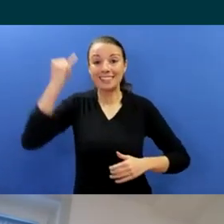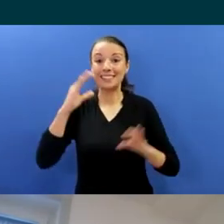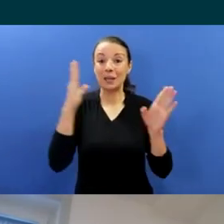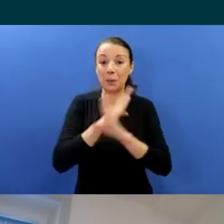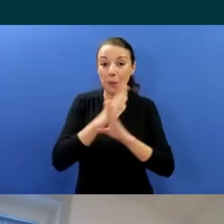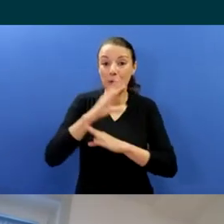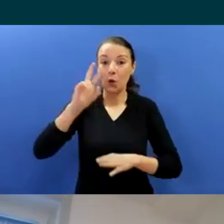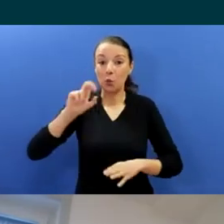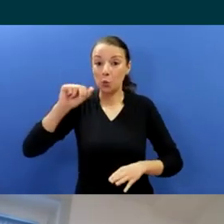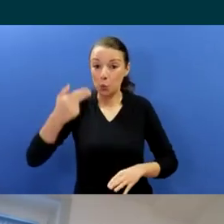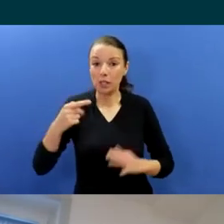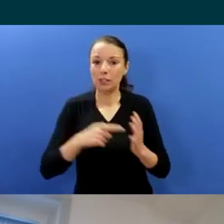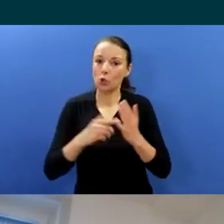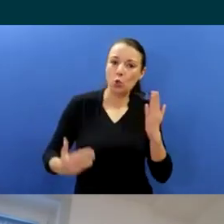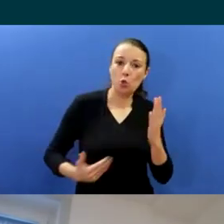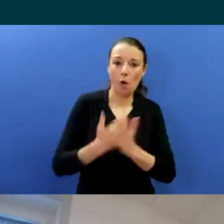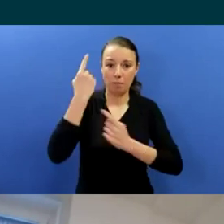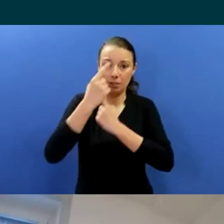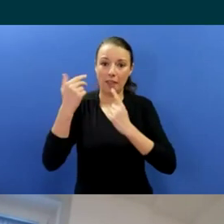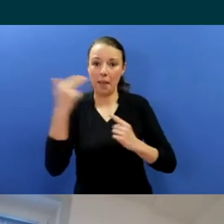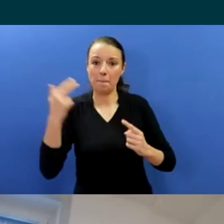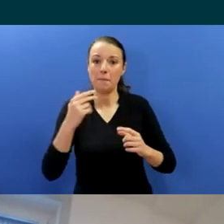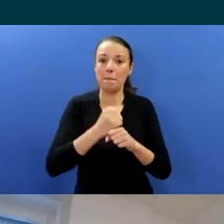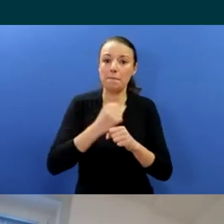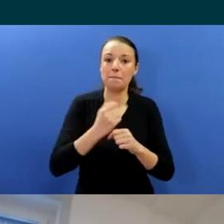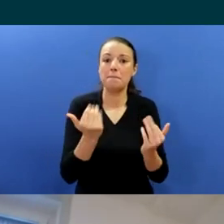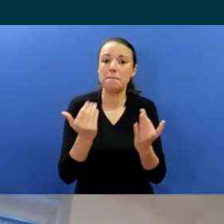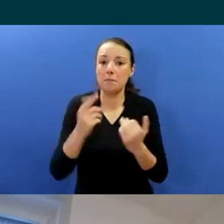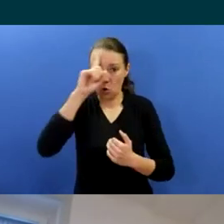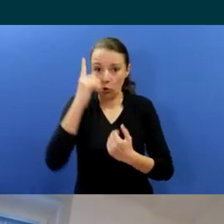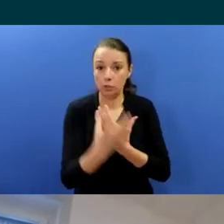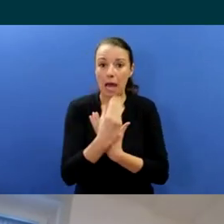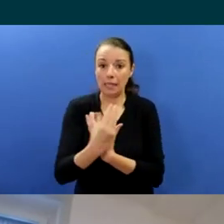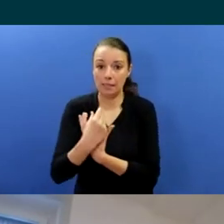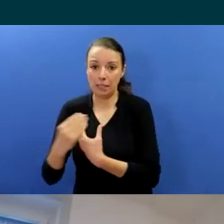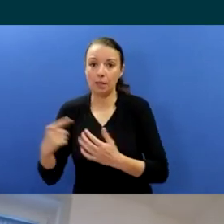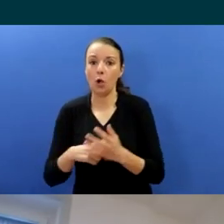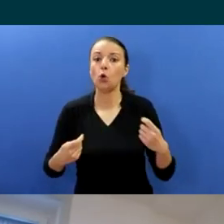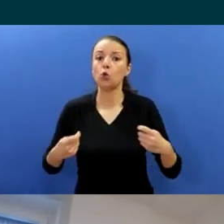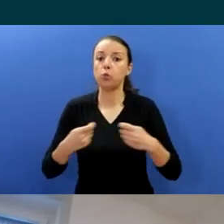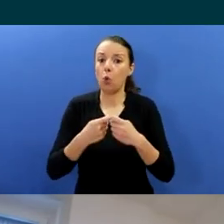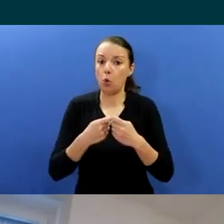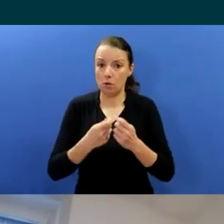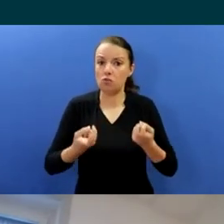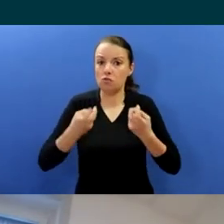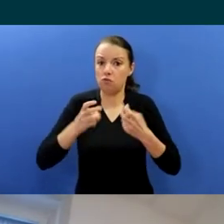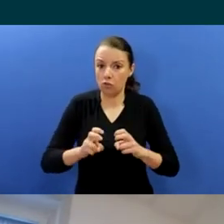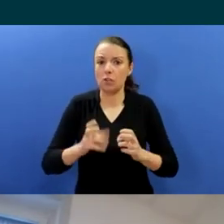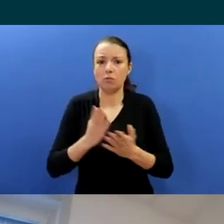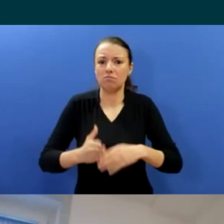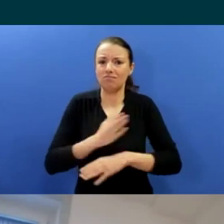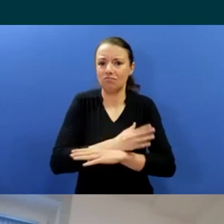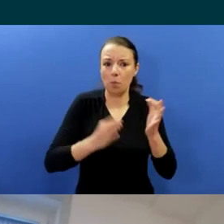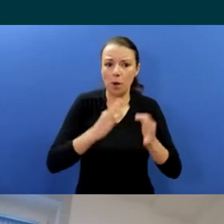co-creation. As I said before, we sought ideas using Decidim. So we also did a stakeholder